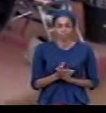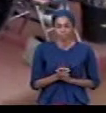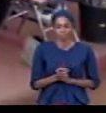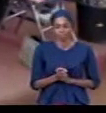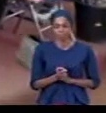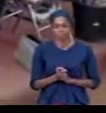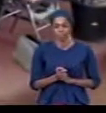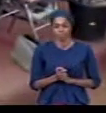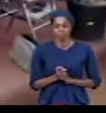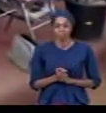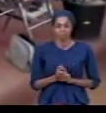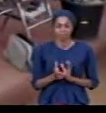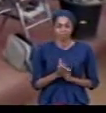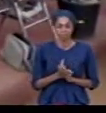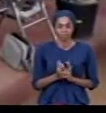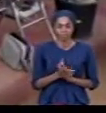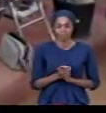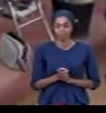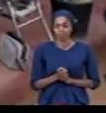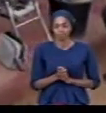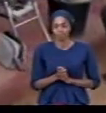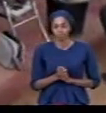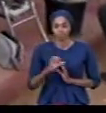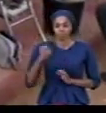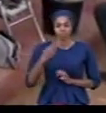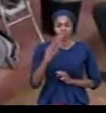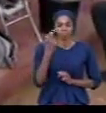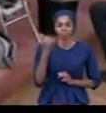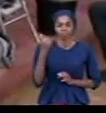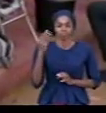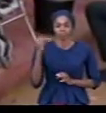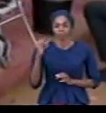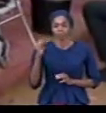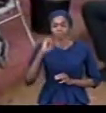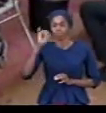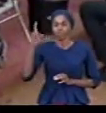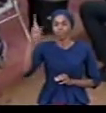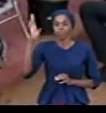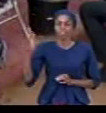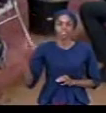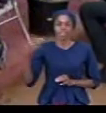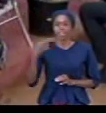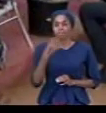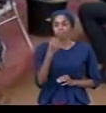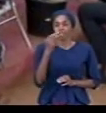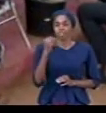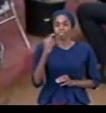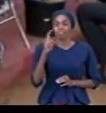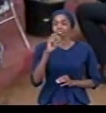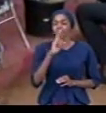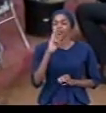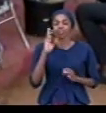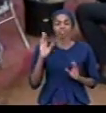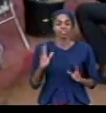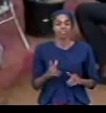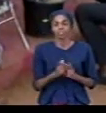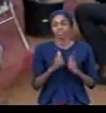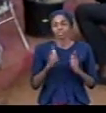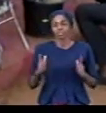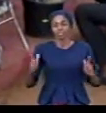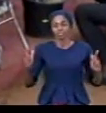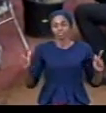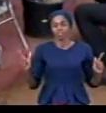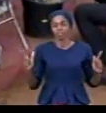Shama, Shama, Shama, Jehovah Shama, you are the living